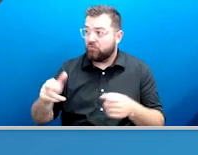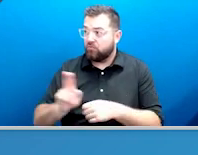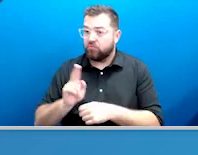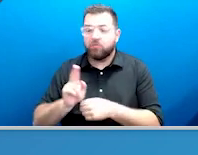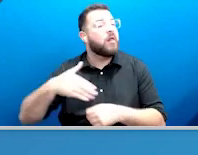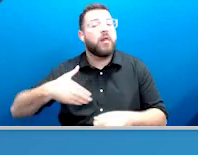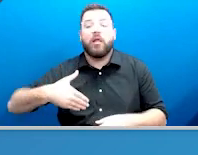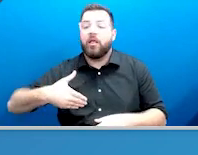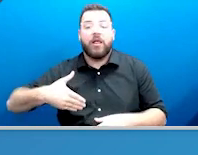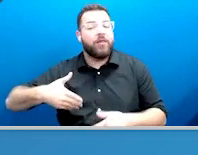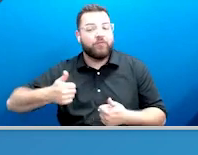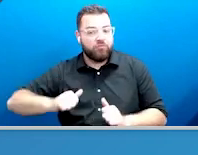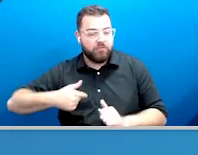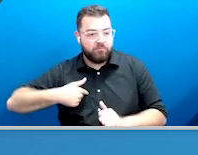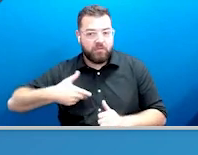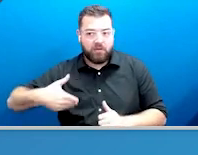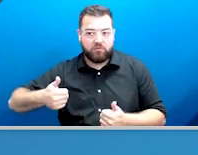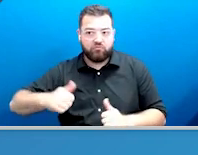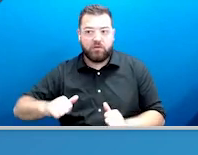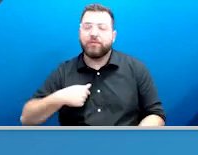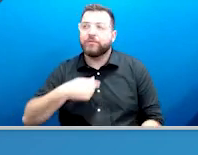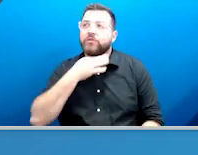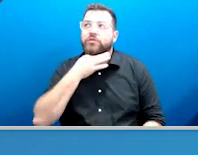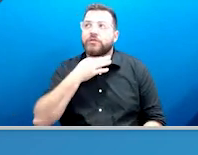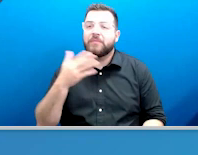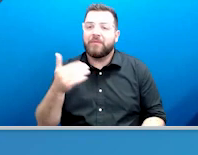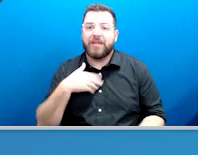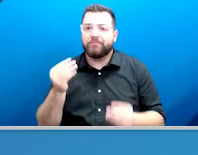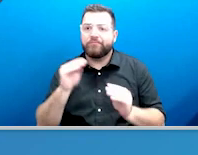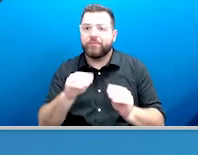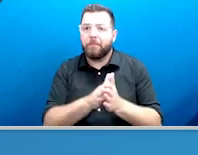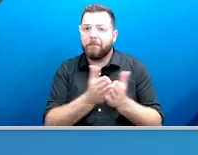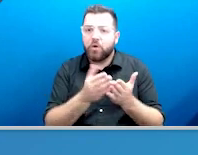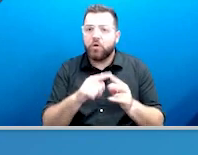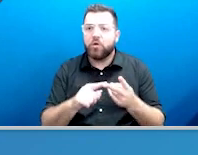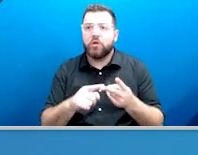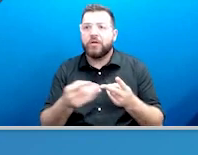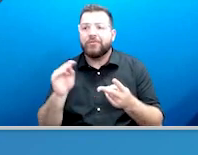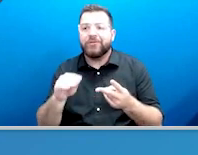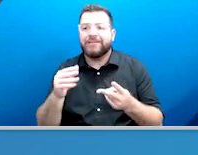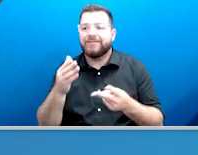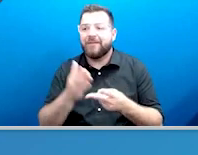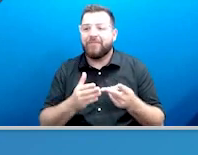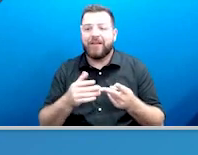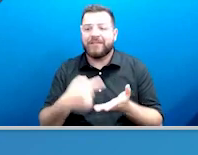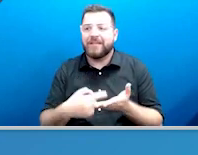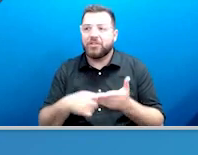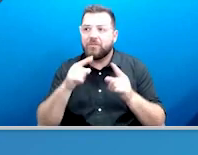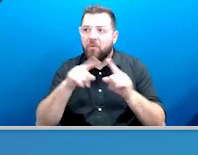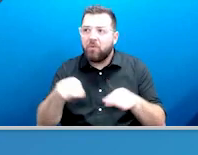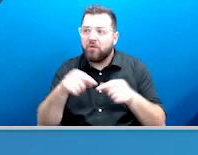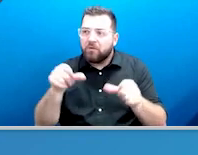haven't, but I'm curious, like you put in like a book and you put in like, I need discussion questions, I need like